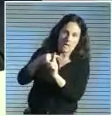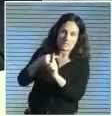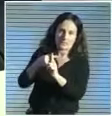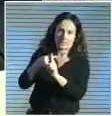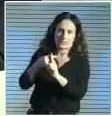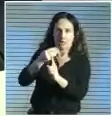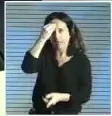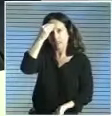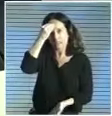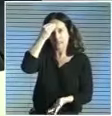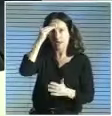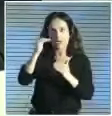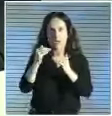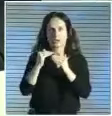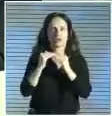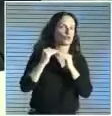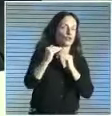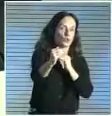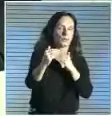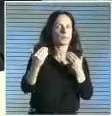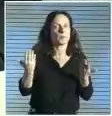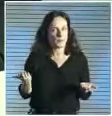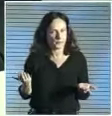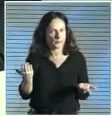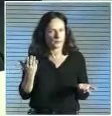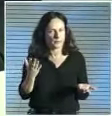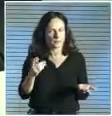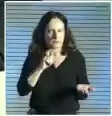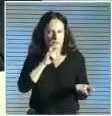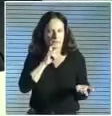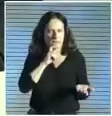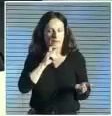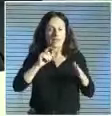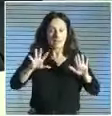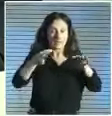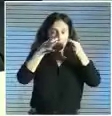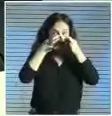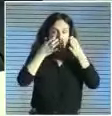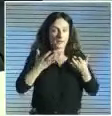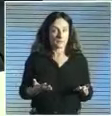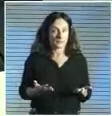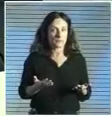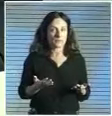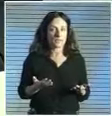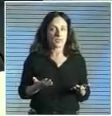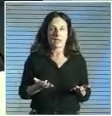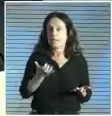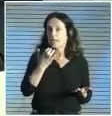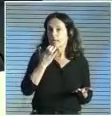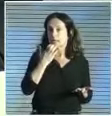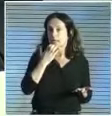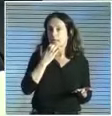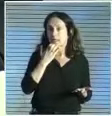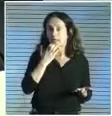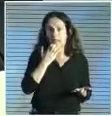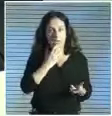sustainability. But the big reality here is this: that if we don't make this value chain to understand